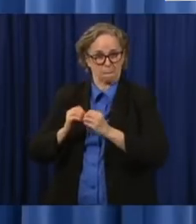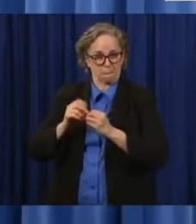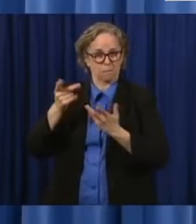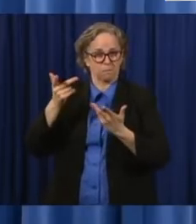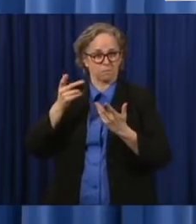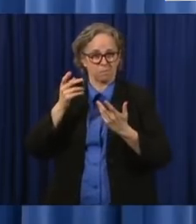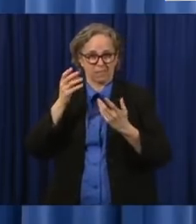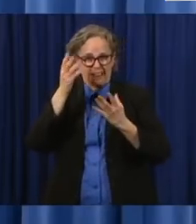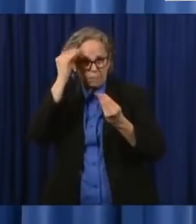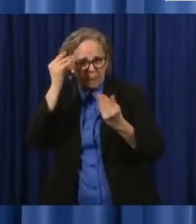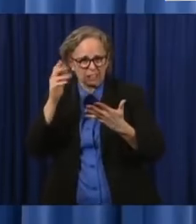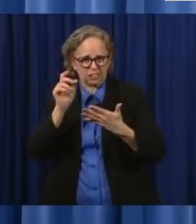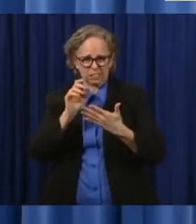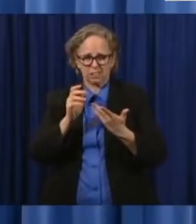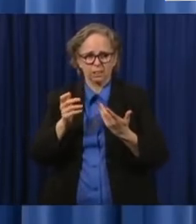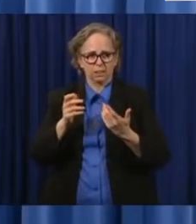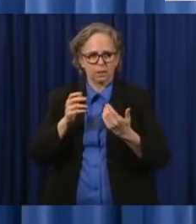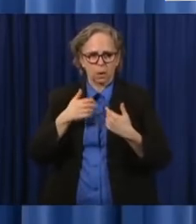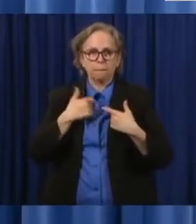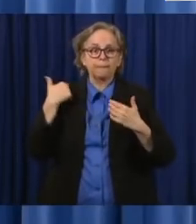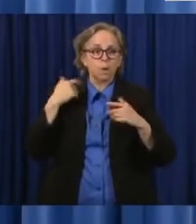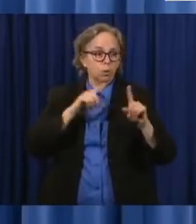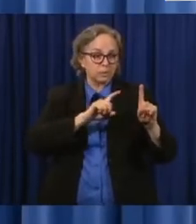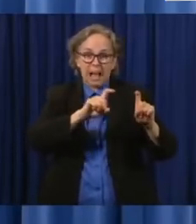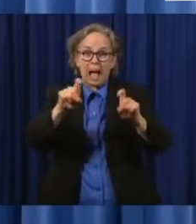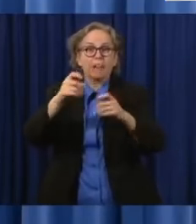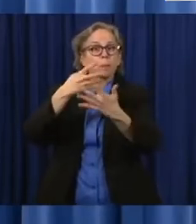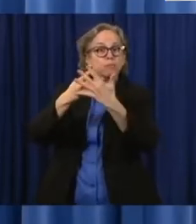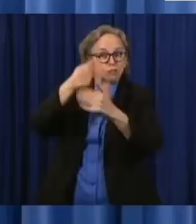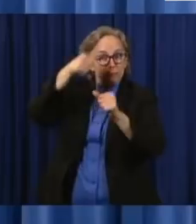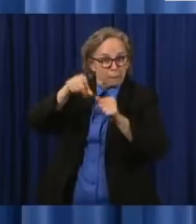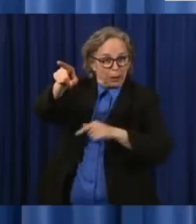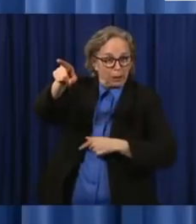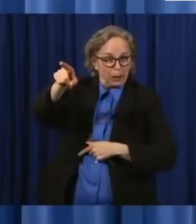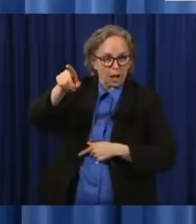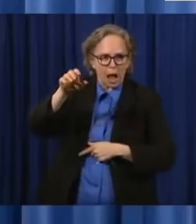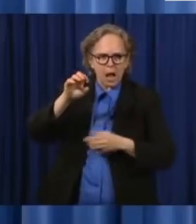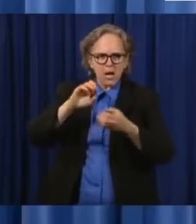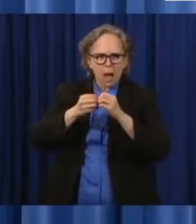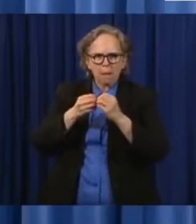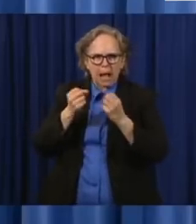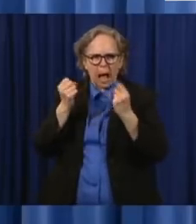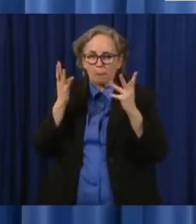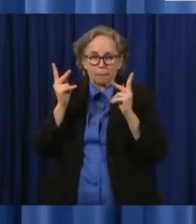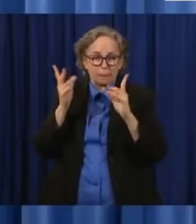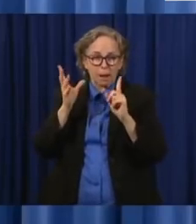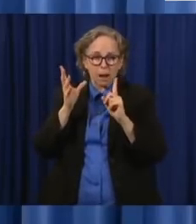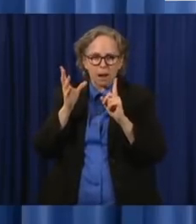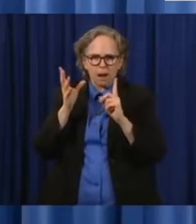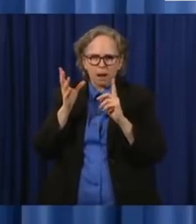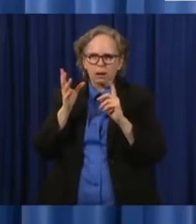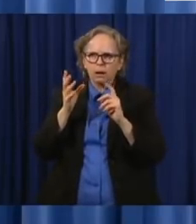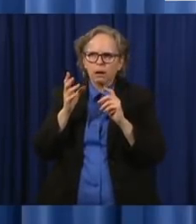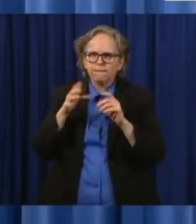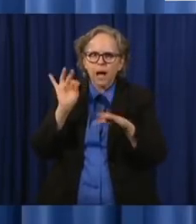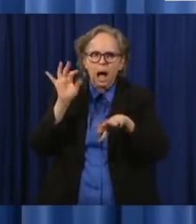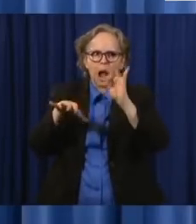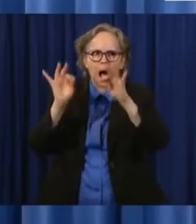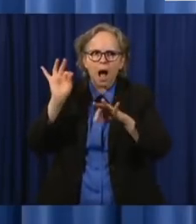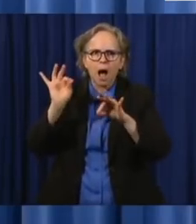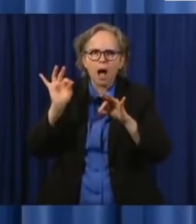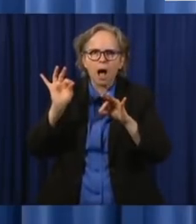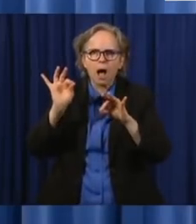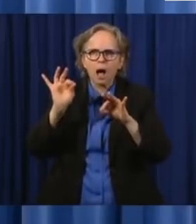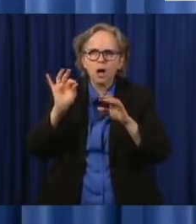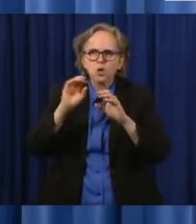checked prisoners, we tested prisoners. Those were just stunning numbers of how many prisoners, and we knew exactly that they did not